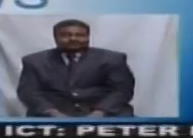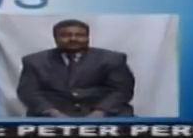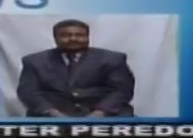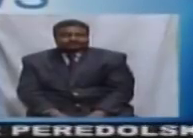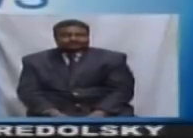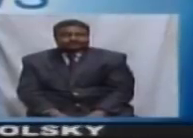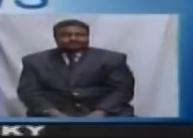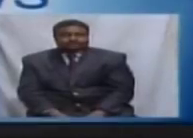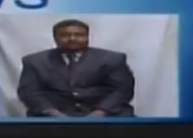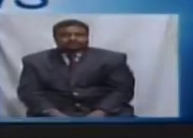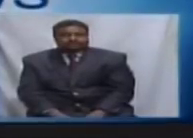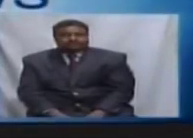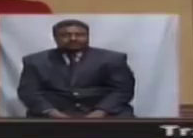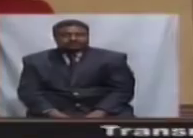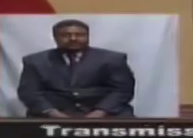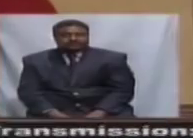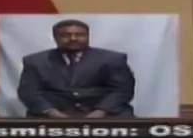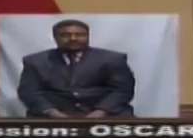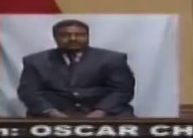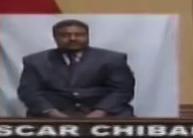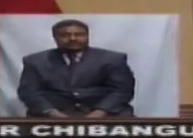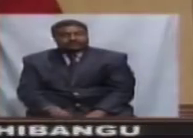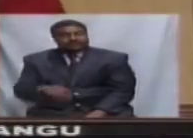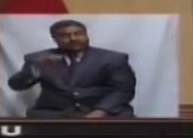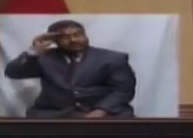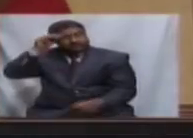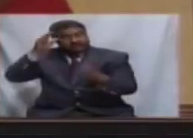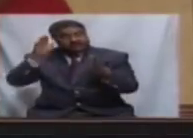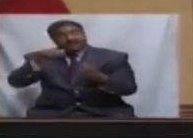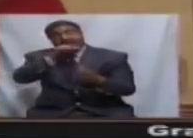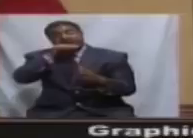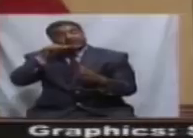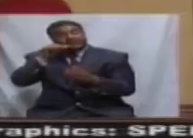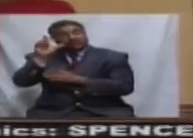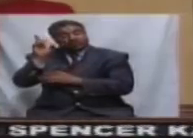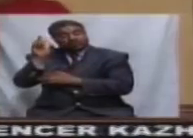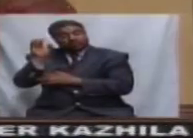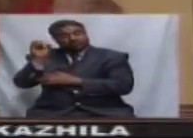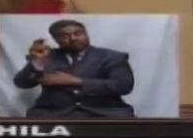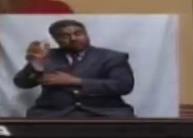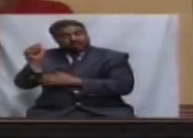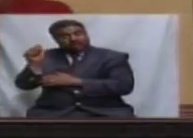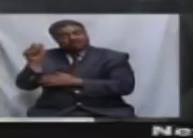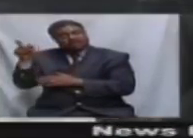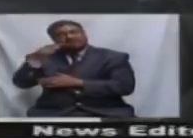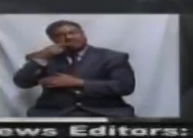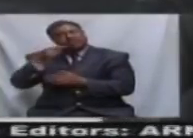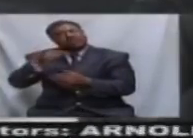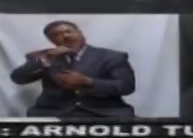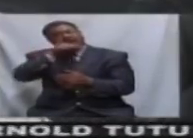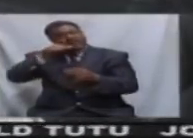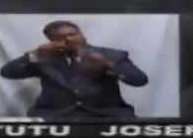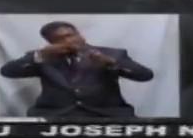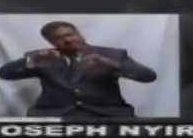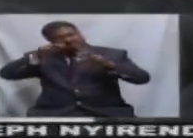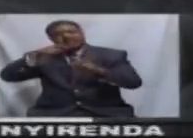staff to undergo training in China on the handling of the equipment. As part of the digital migration project,